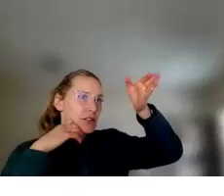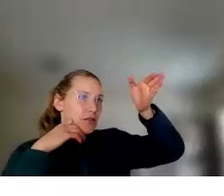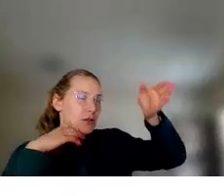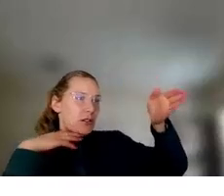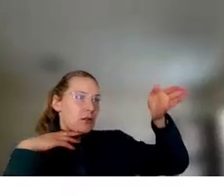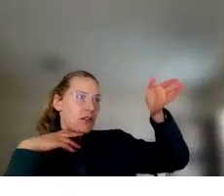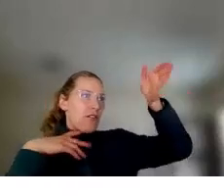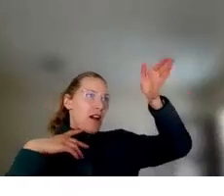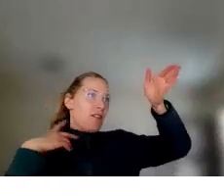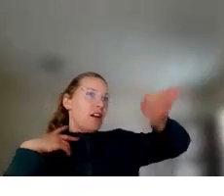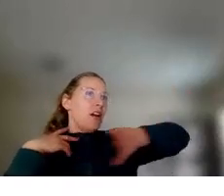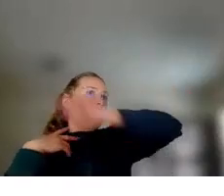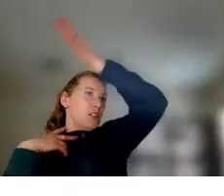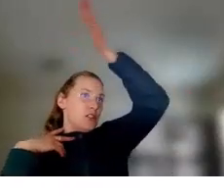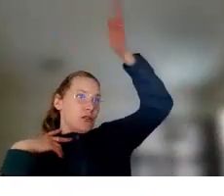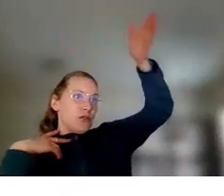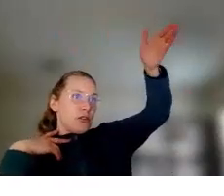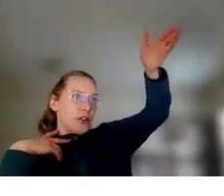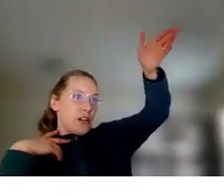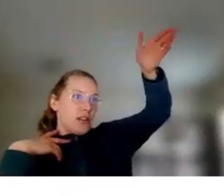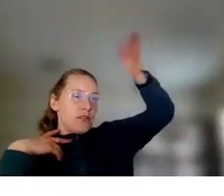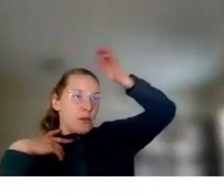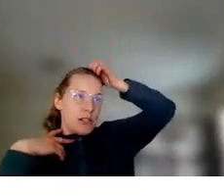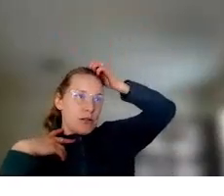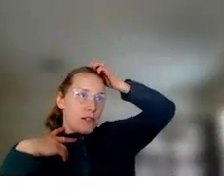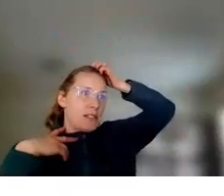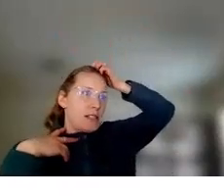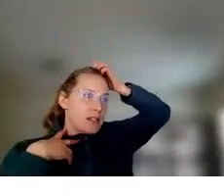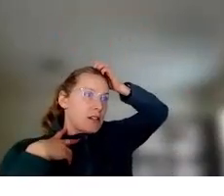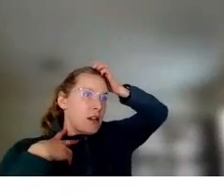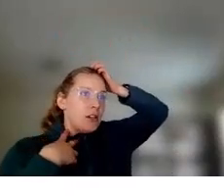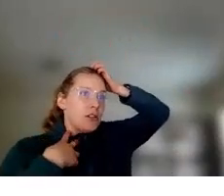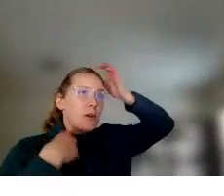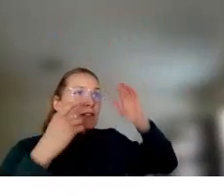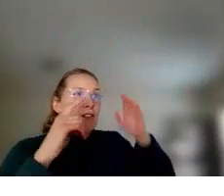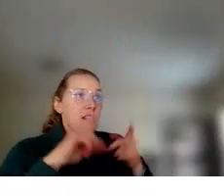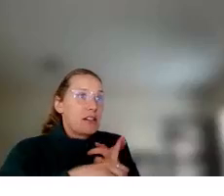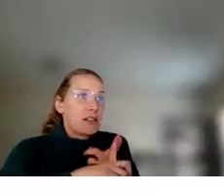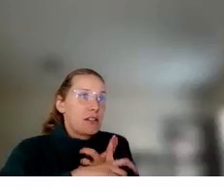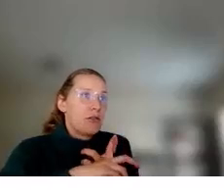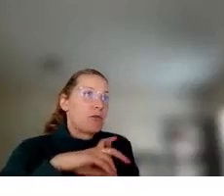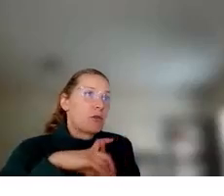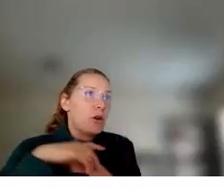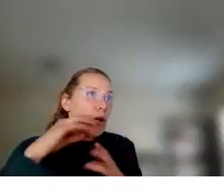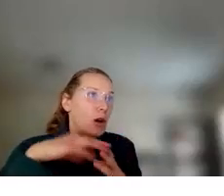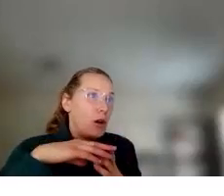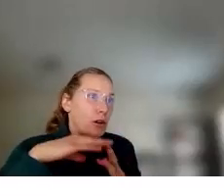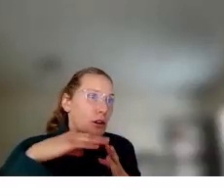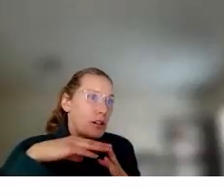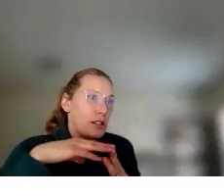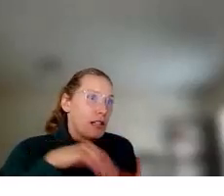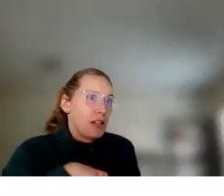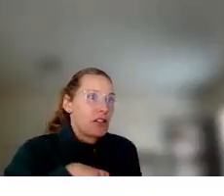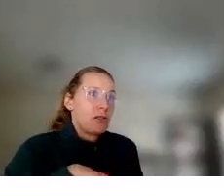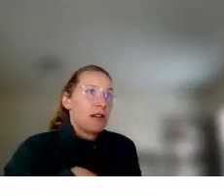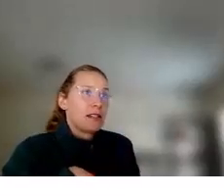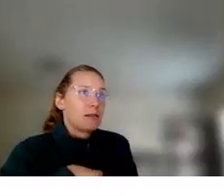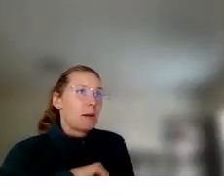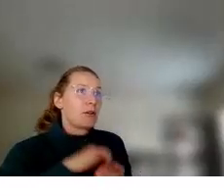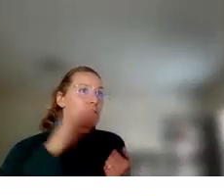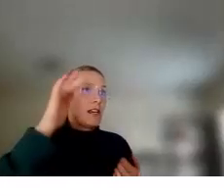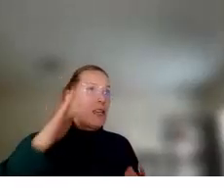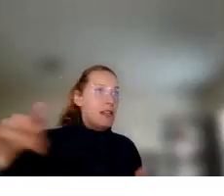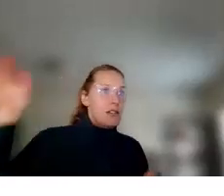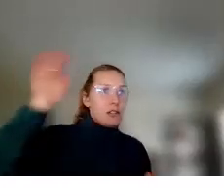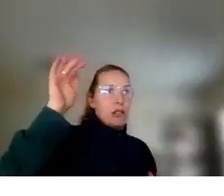July 1st of 2025 to June 30th of 2026, you will have a year to enroll all current